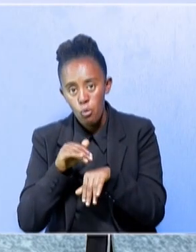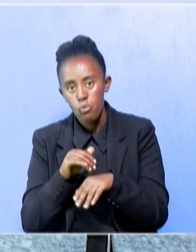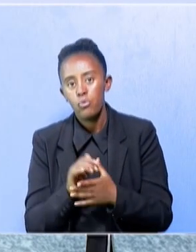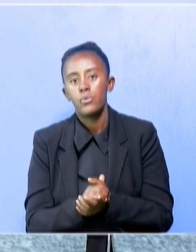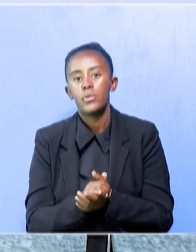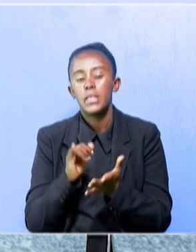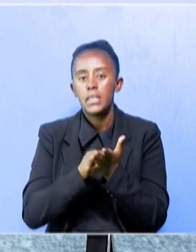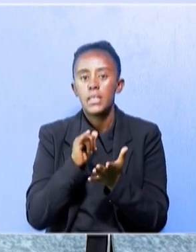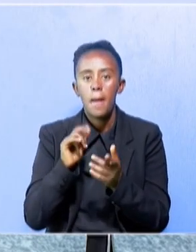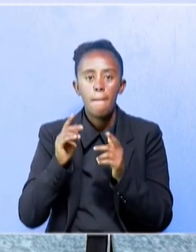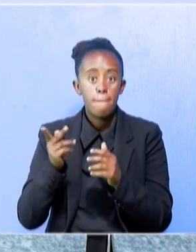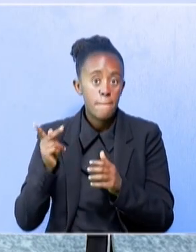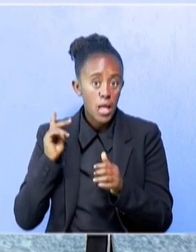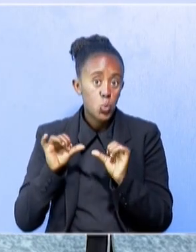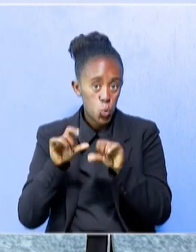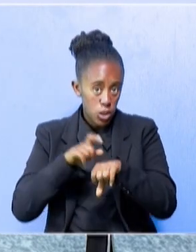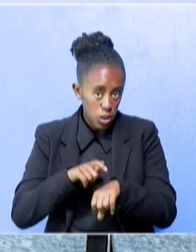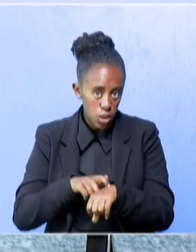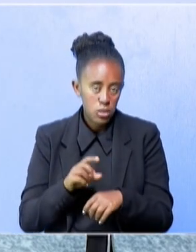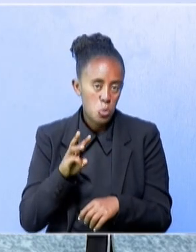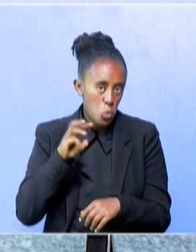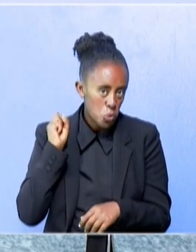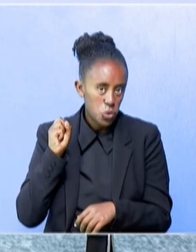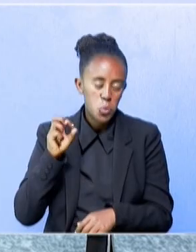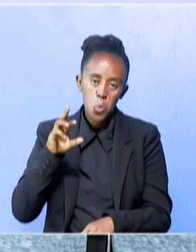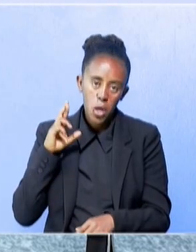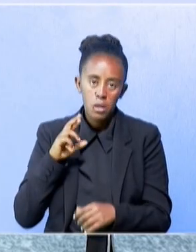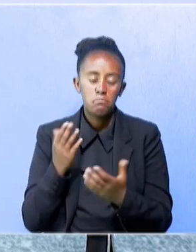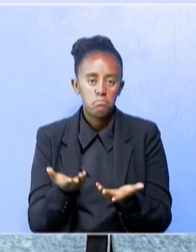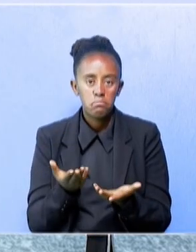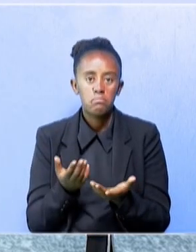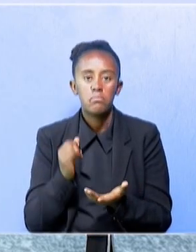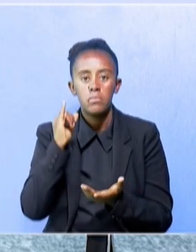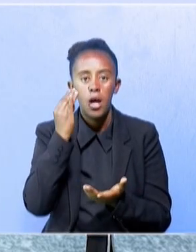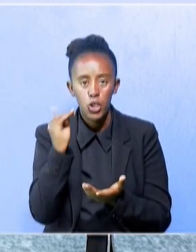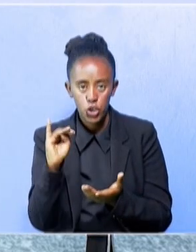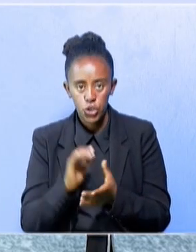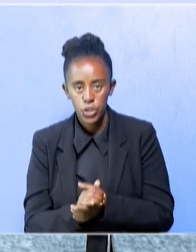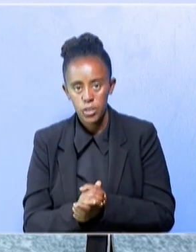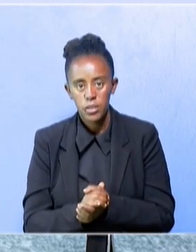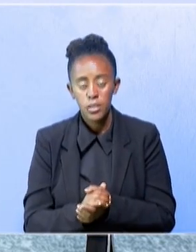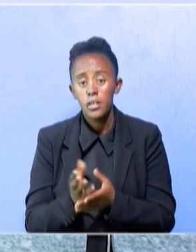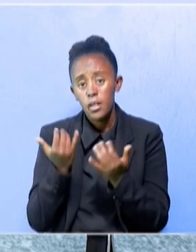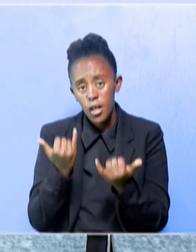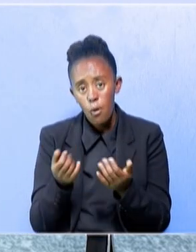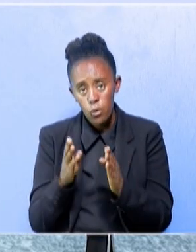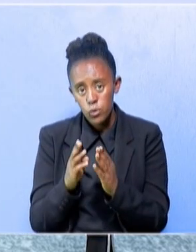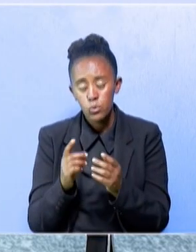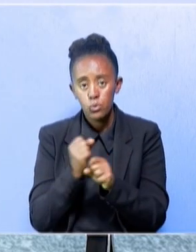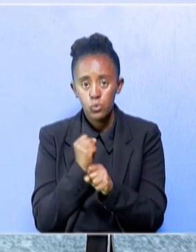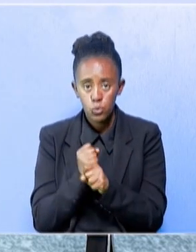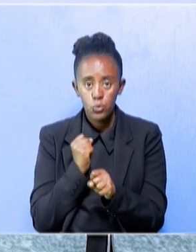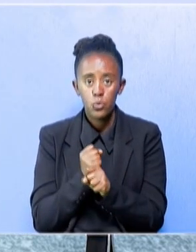slide, that is past continuous tense, was or were plus verb in the form of ing. Now let's go and